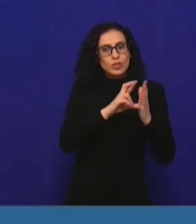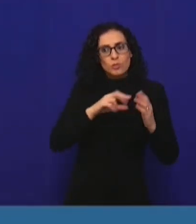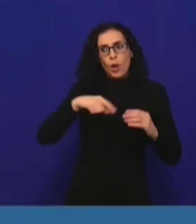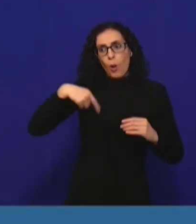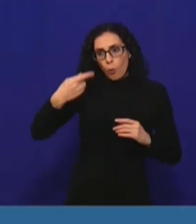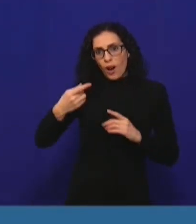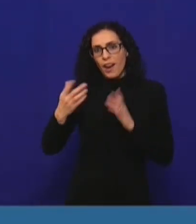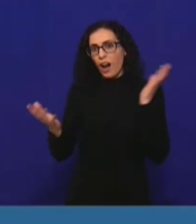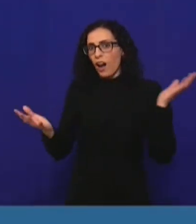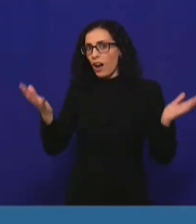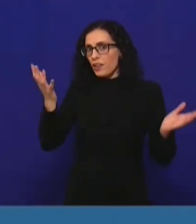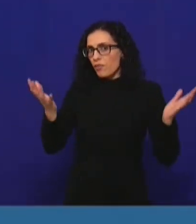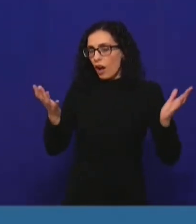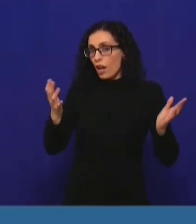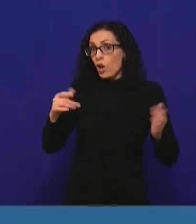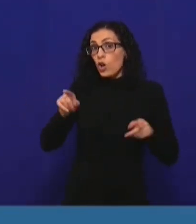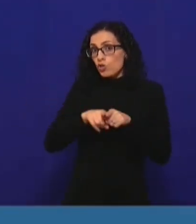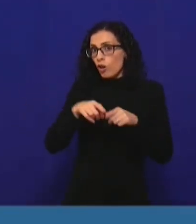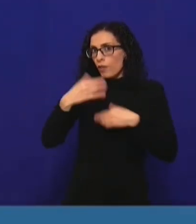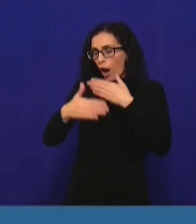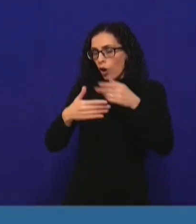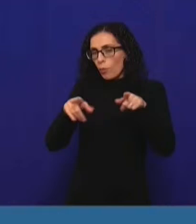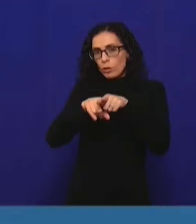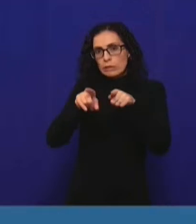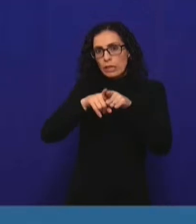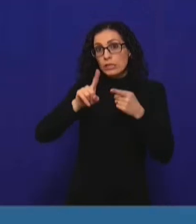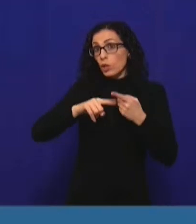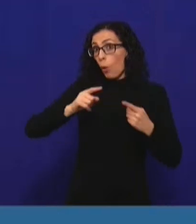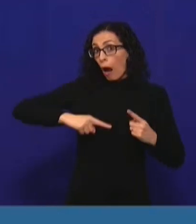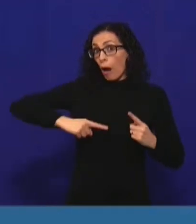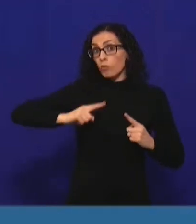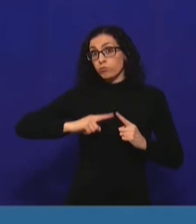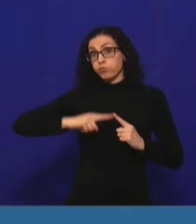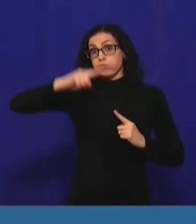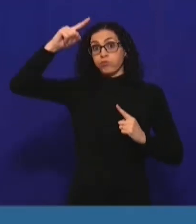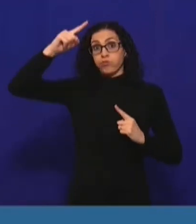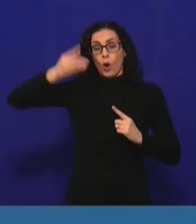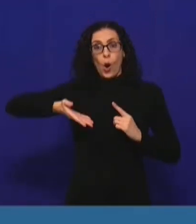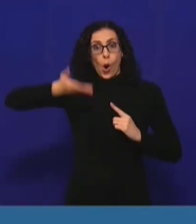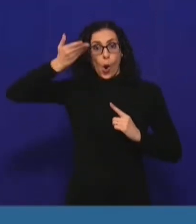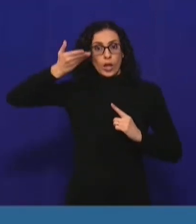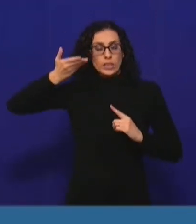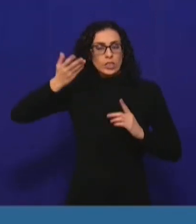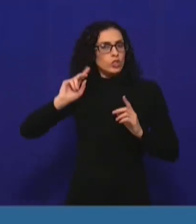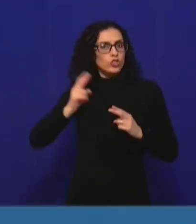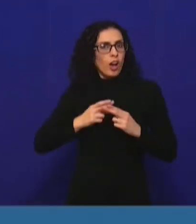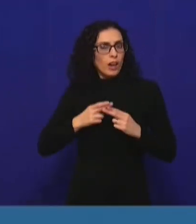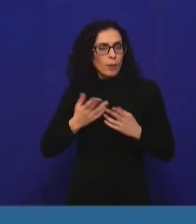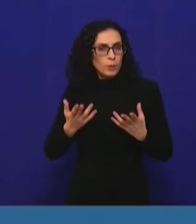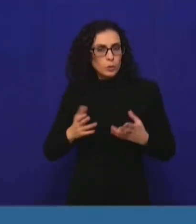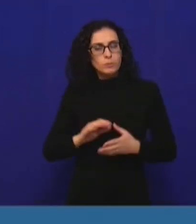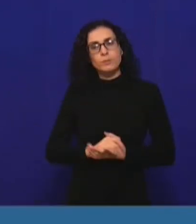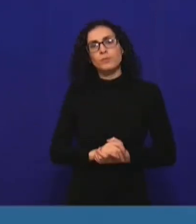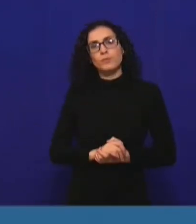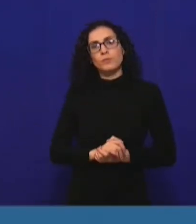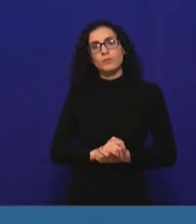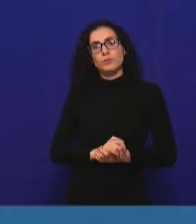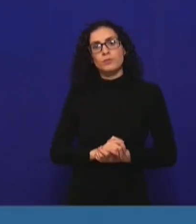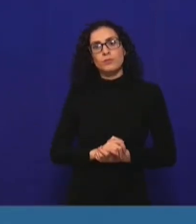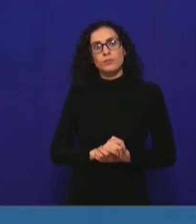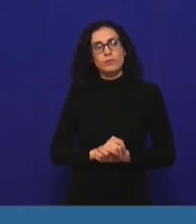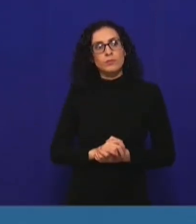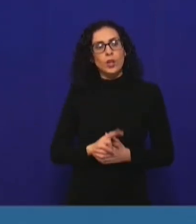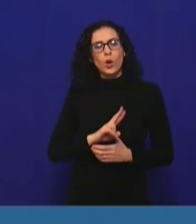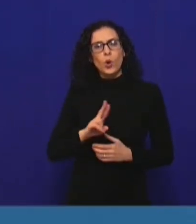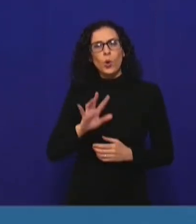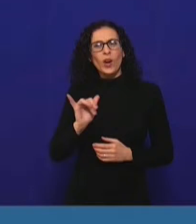l-karnival nesperjenzaw spike oħra fil-każijiet u n-numru ta' każijiet tal-varjant li reġistrajtu.